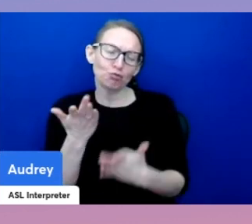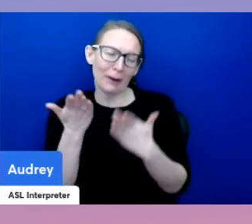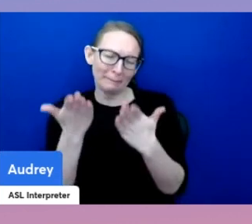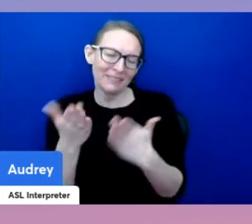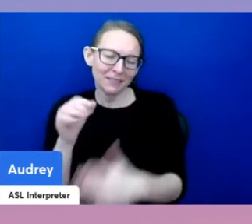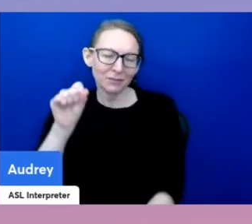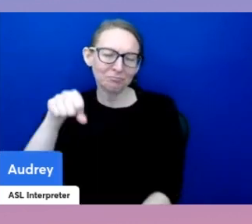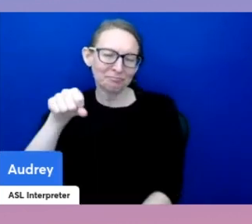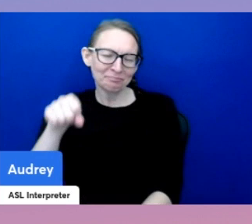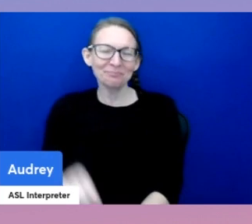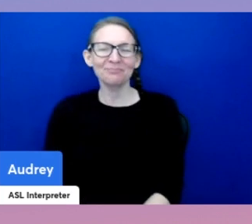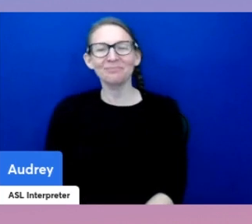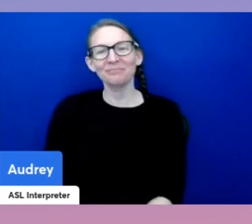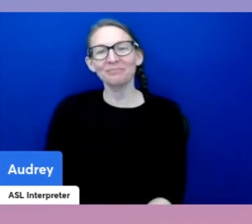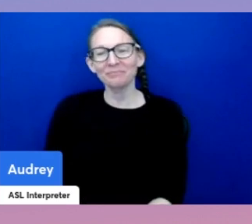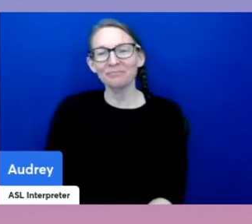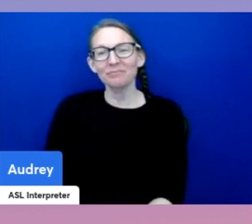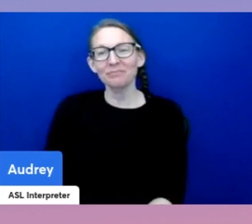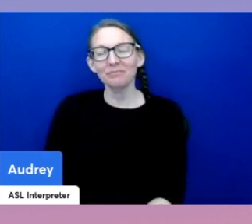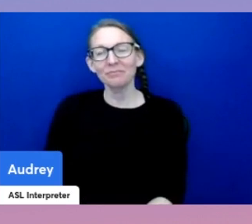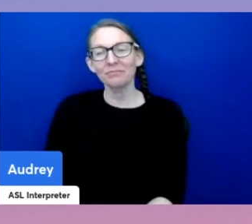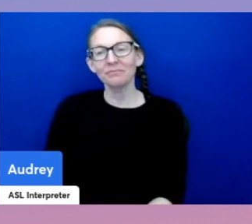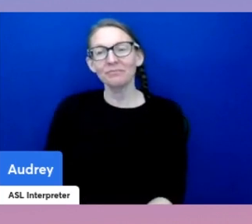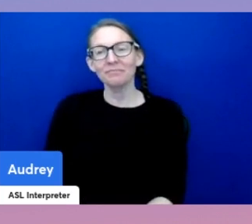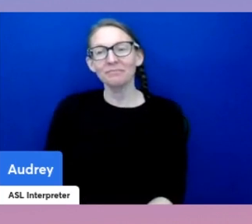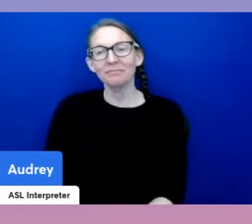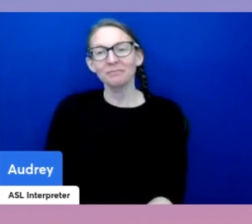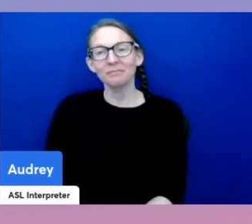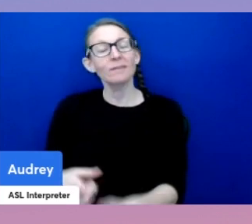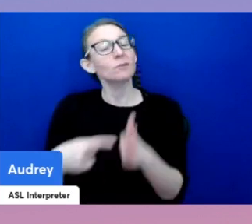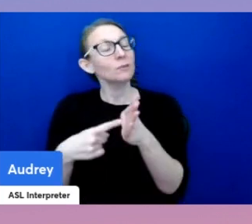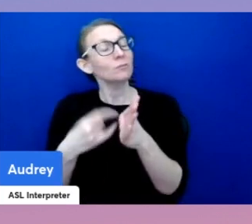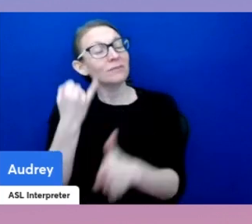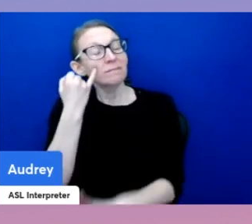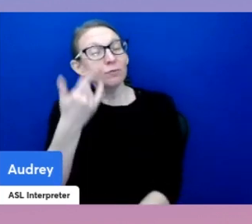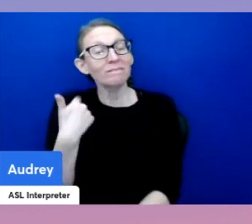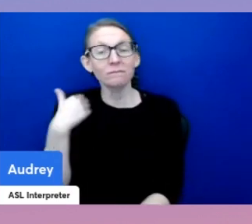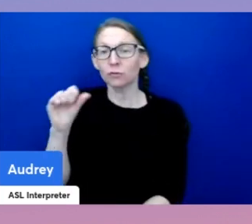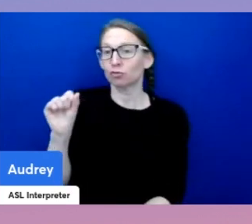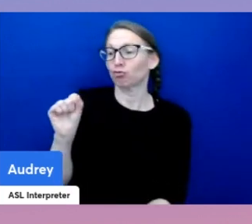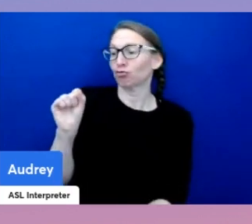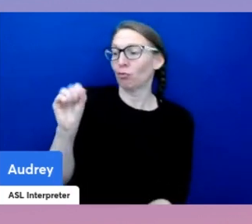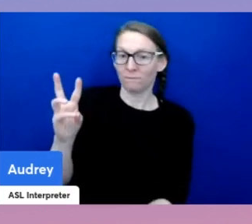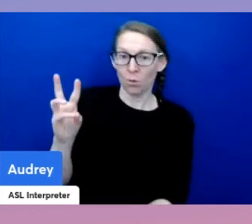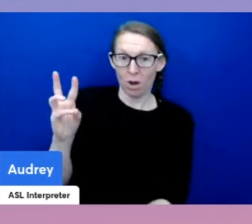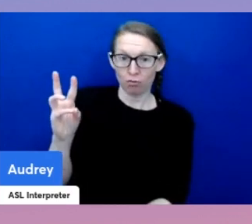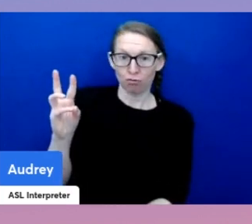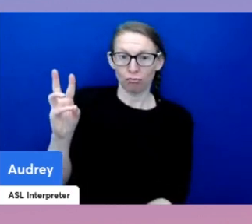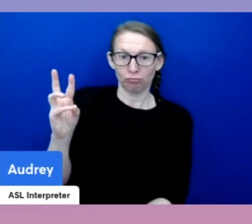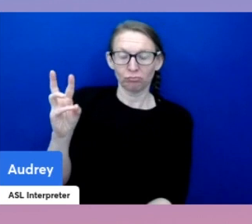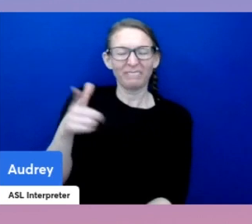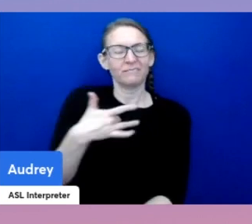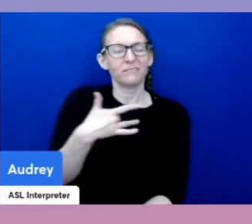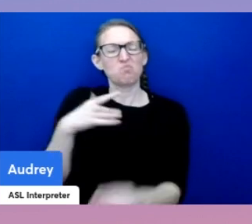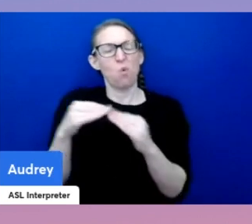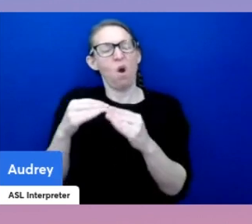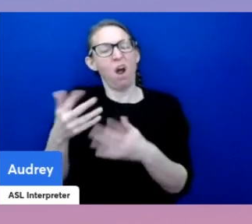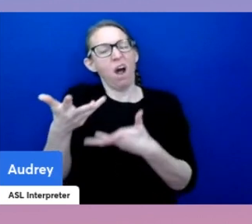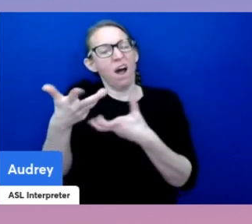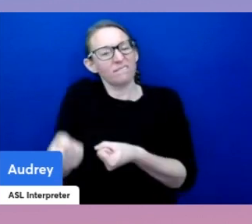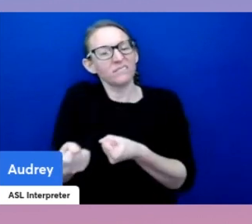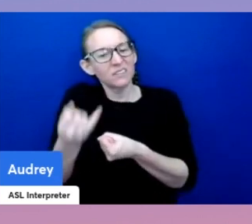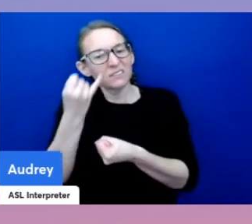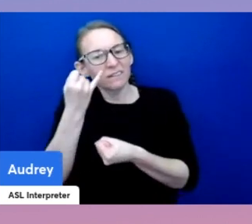Yeah. For example, you have a software. I believe you will more confident if you test the